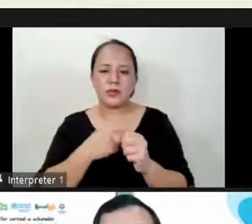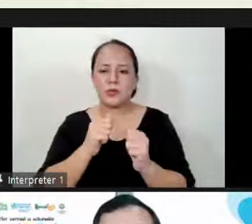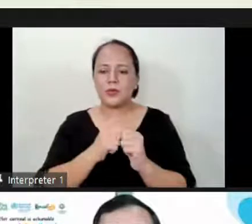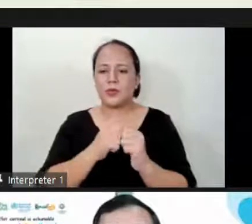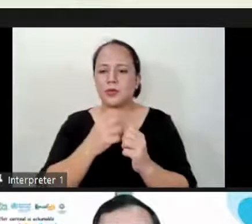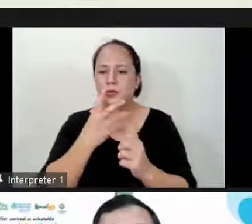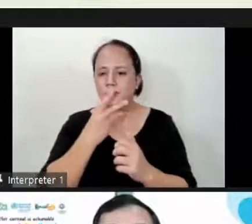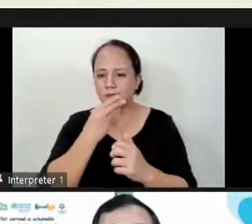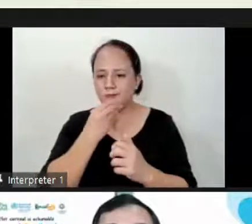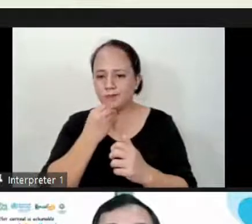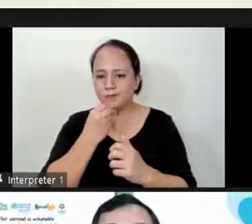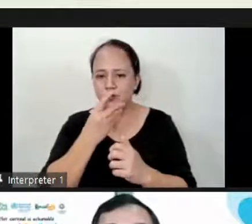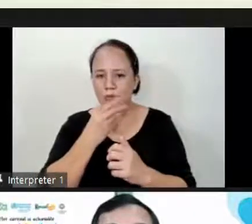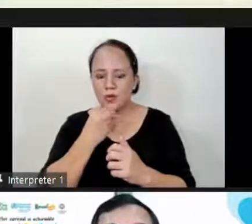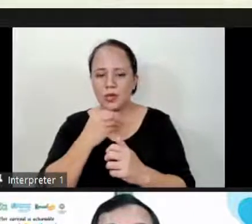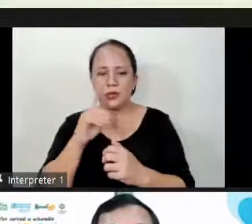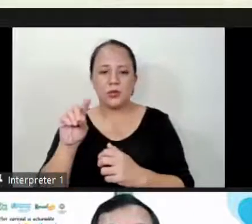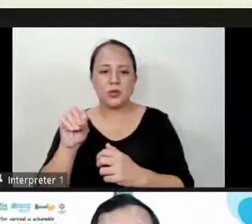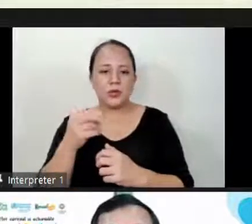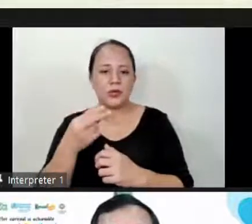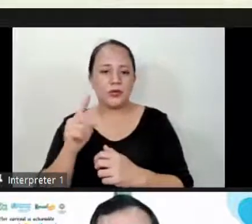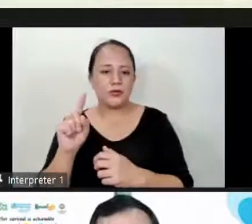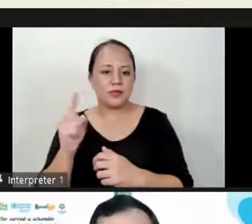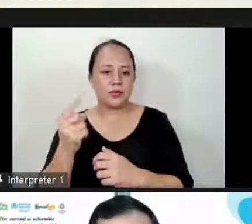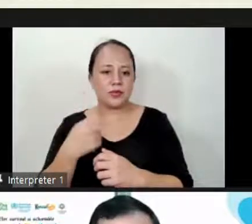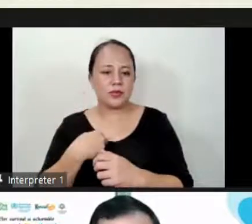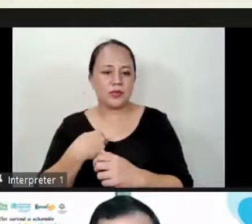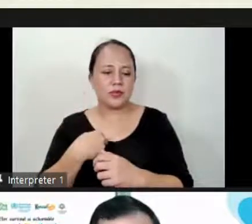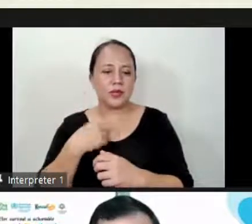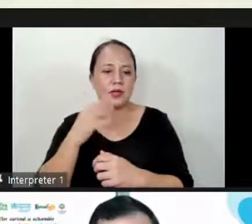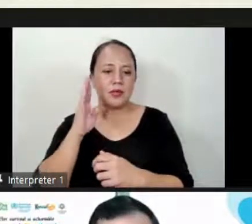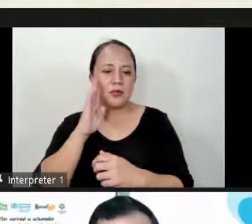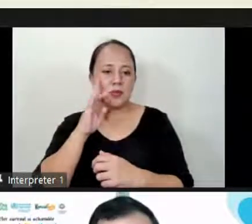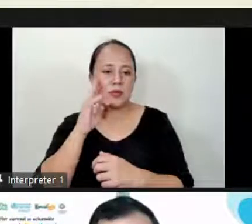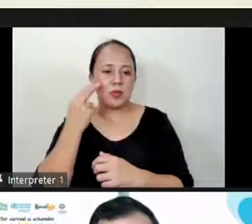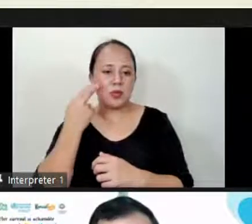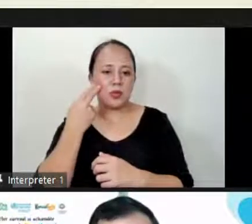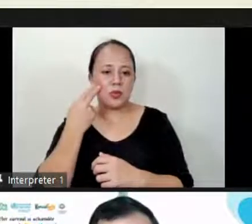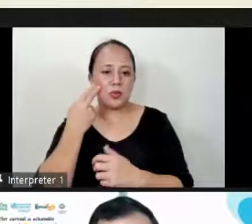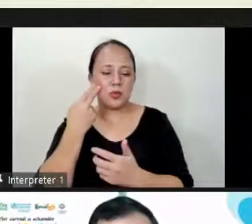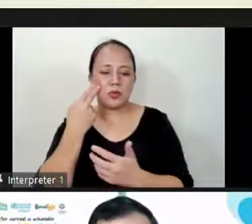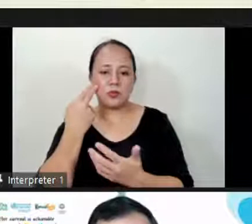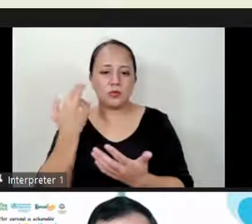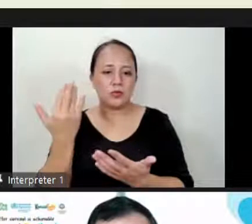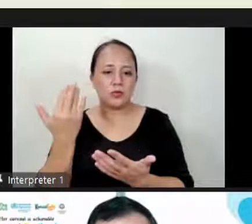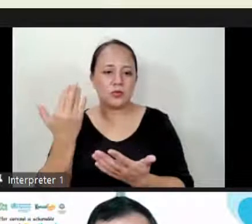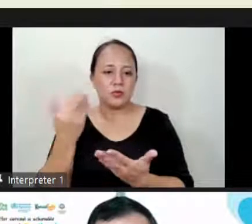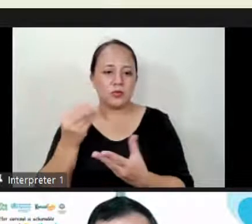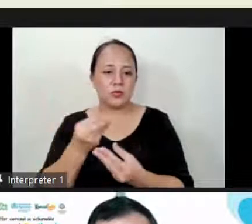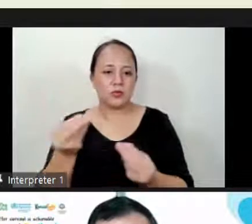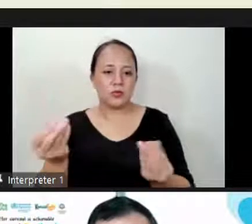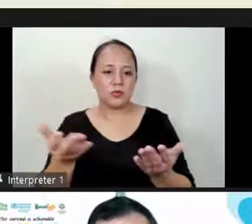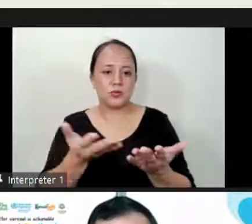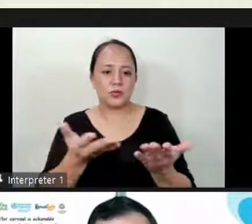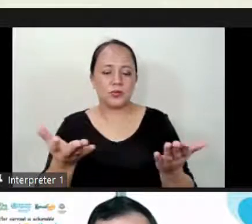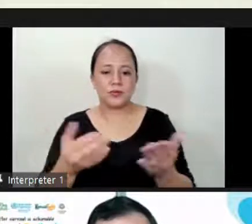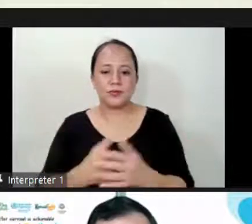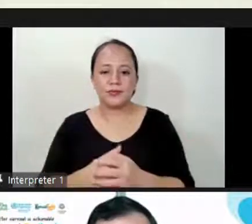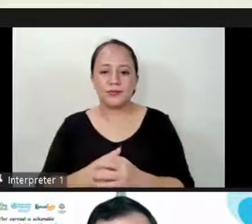with DOH first. So Dr. Beverly Lorraine Ho will be given the floor.